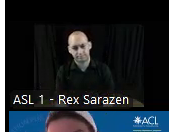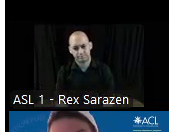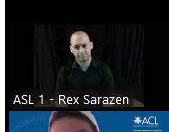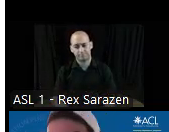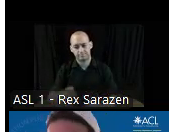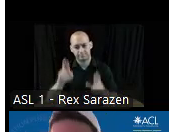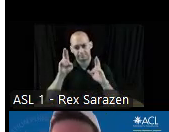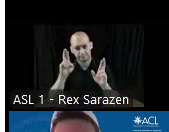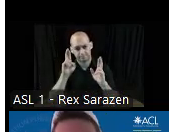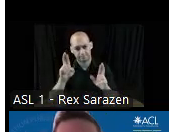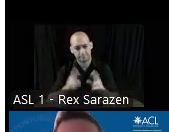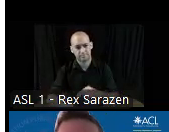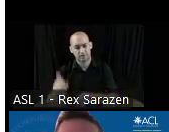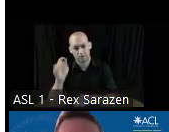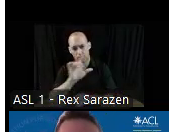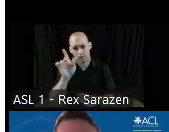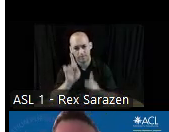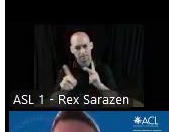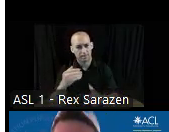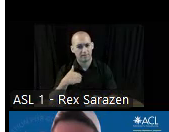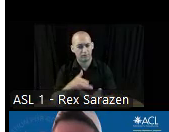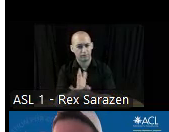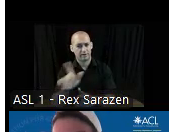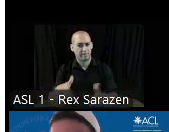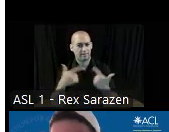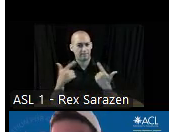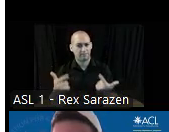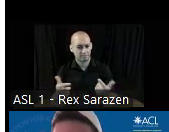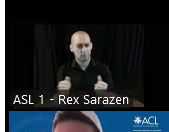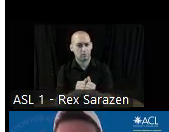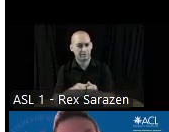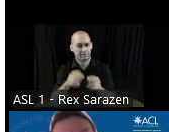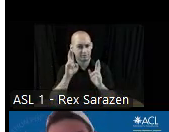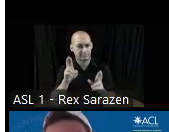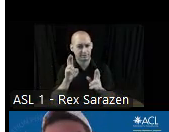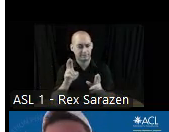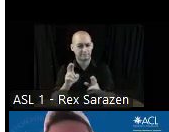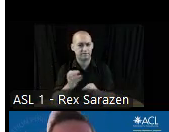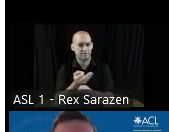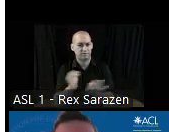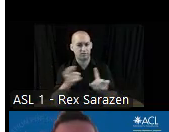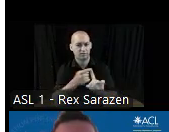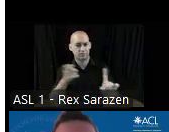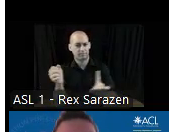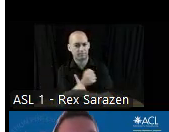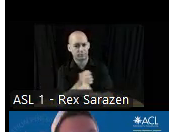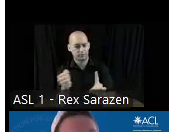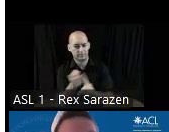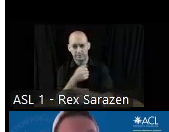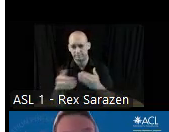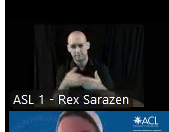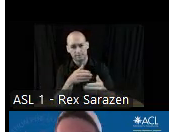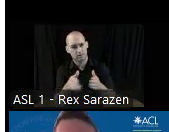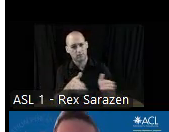Respect, that all people have the right to live their lives with dignity and respect, free from abuse of any kind. And